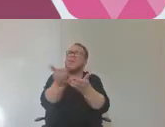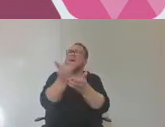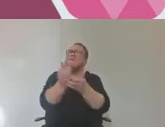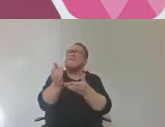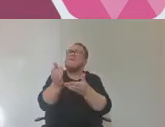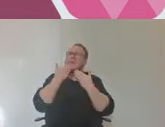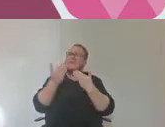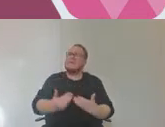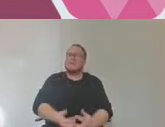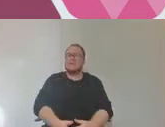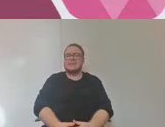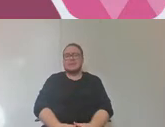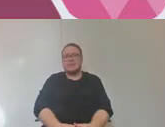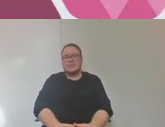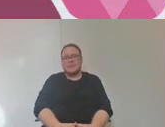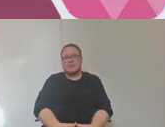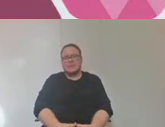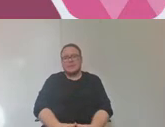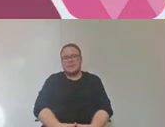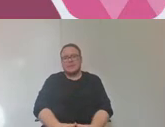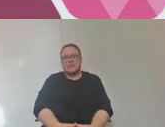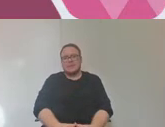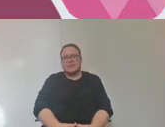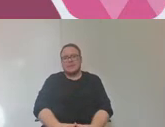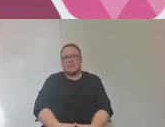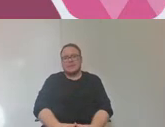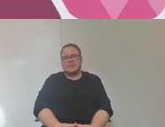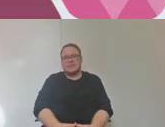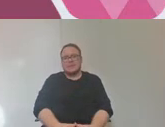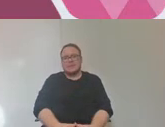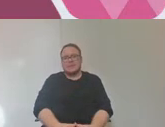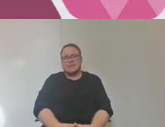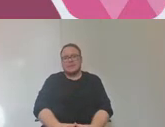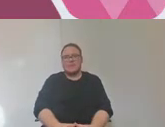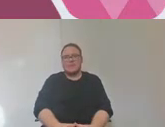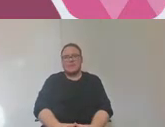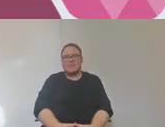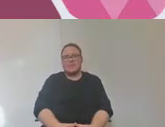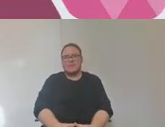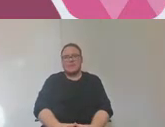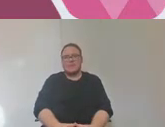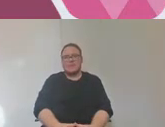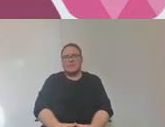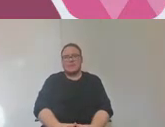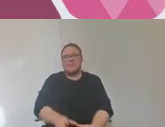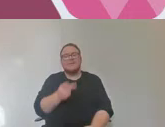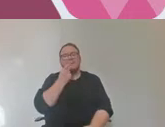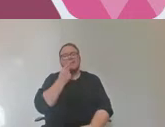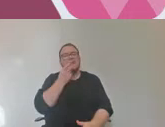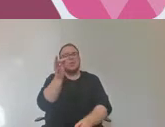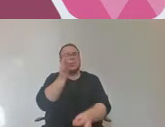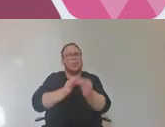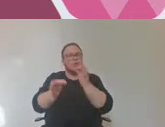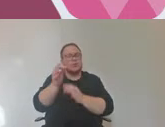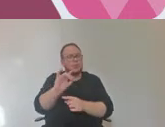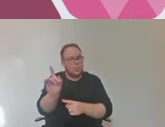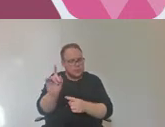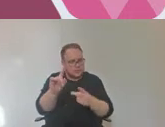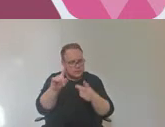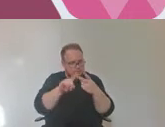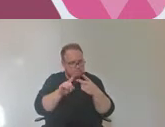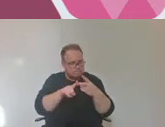please? Ian, do you want to do your second question on transition, and then we'll try and deal with both of